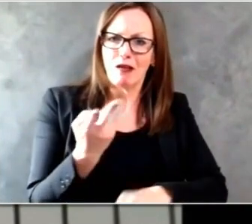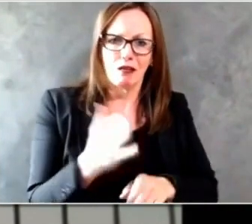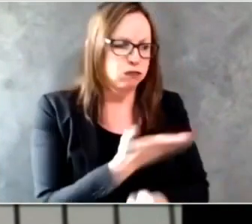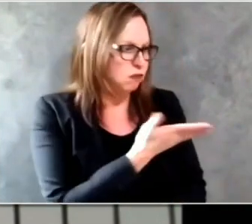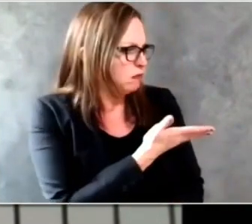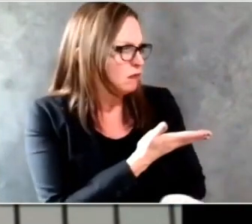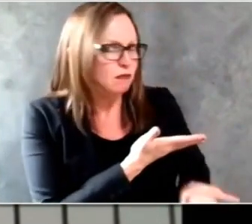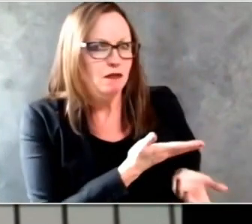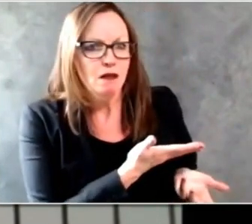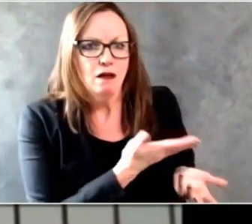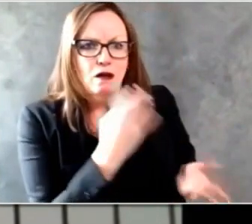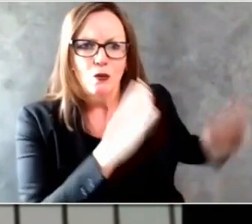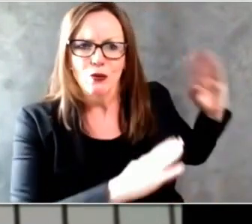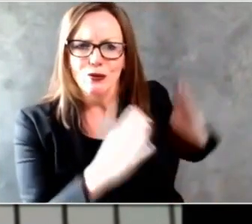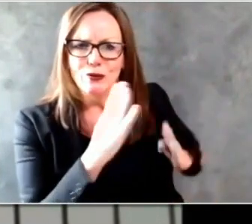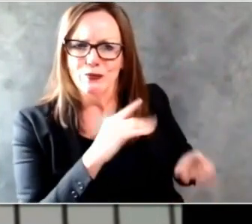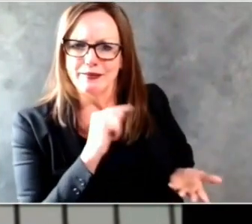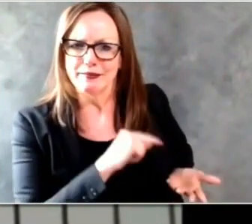that people will